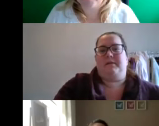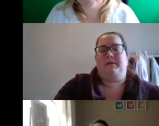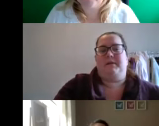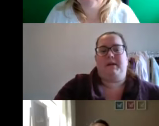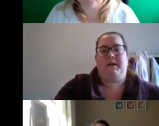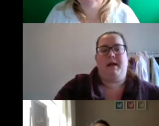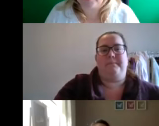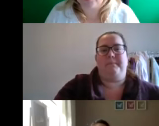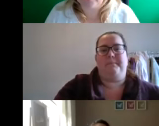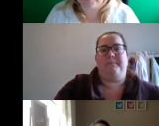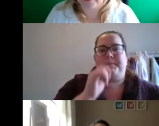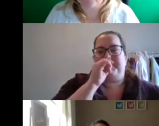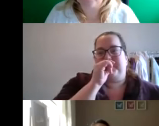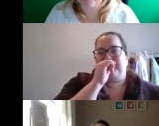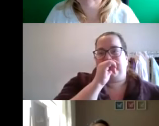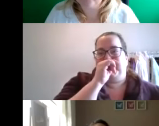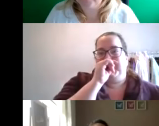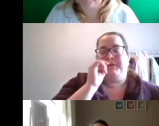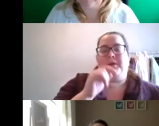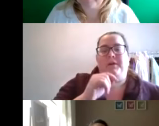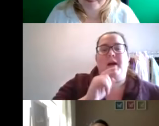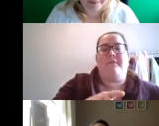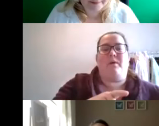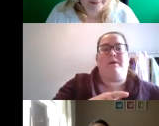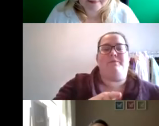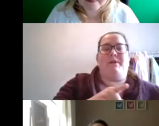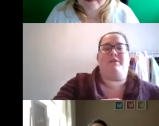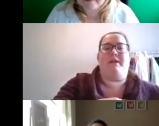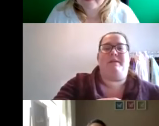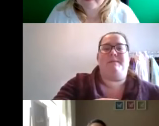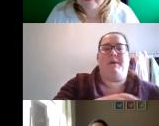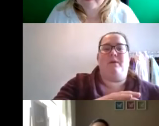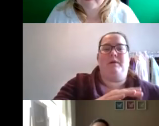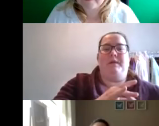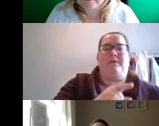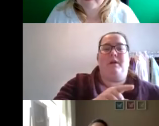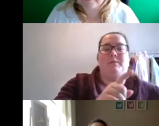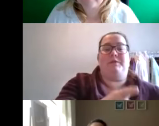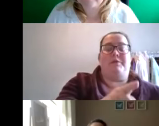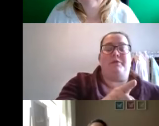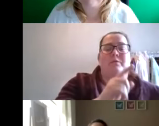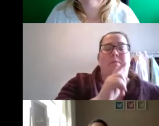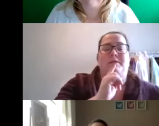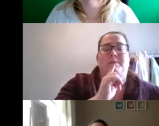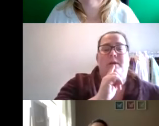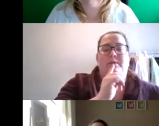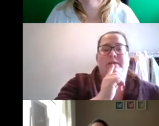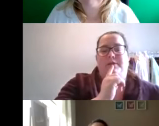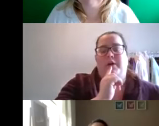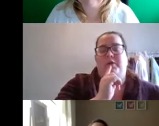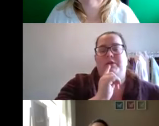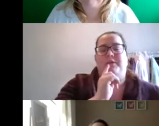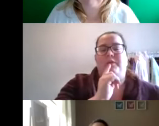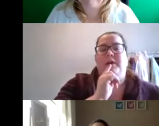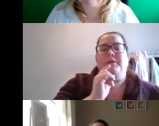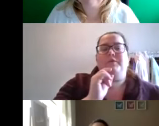Blackboard so that we do a little catch up. Gillian. Sorry, I have a question, but actually it's about one of the assignments. It's just it reminded me there when you said